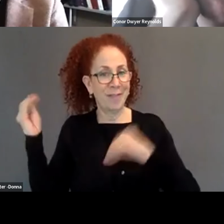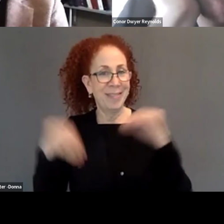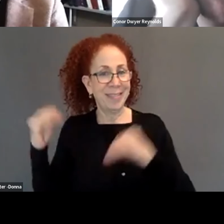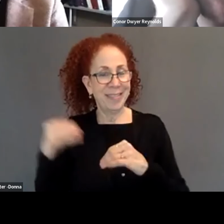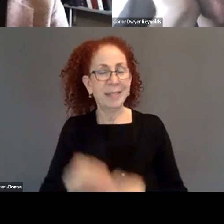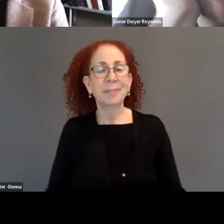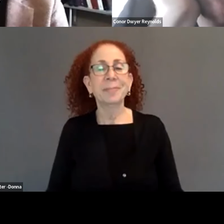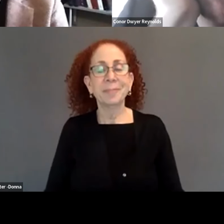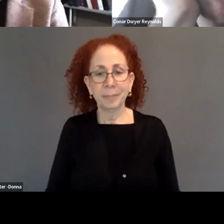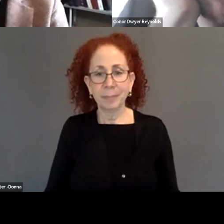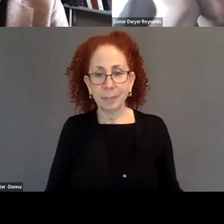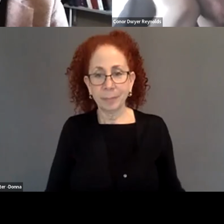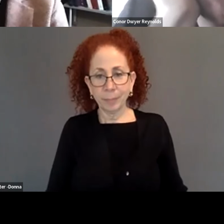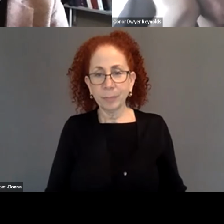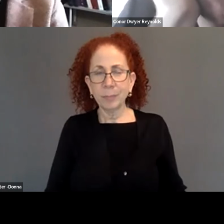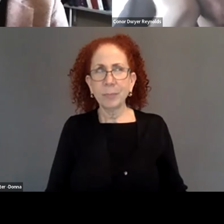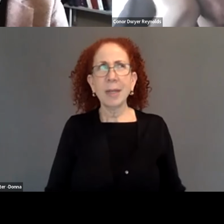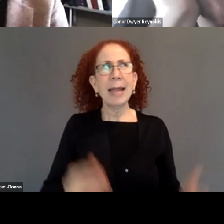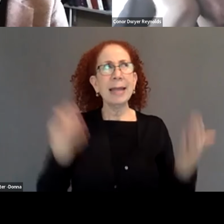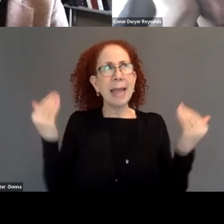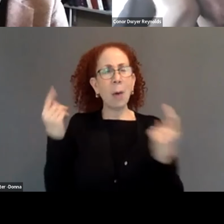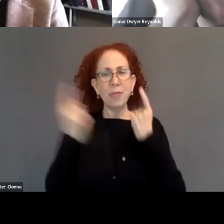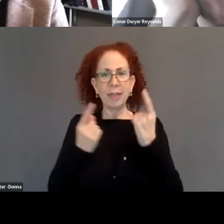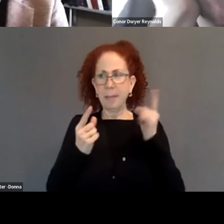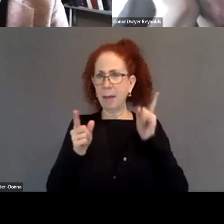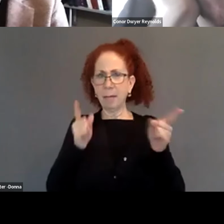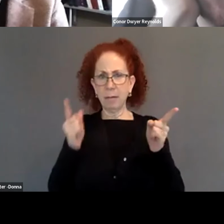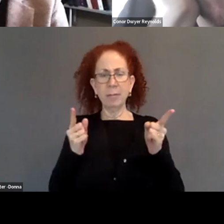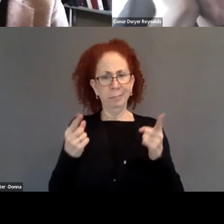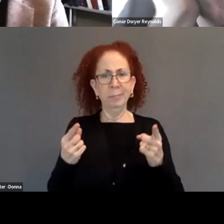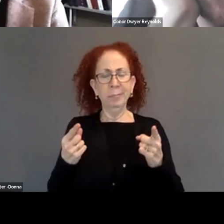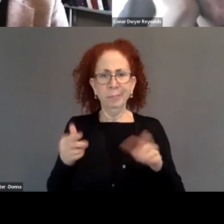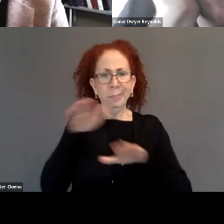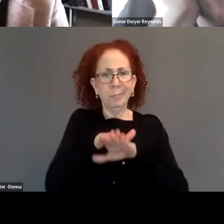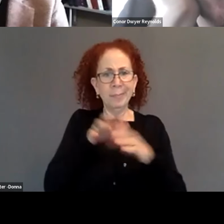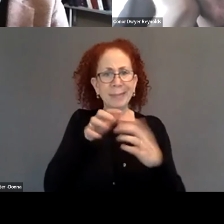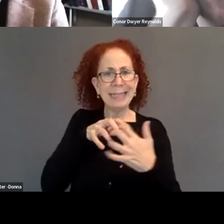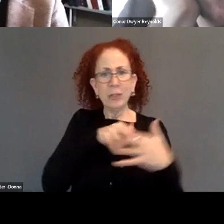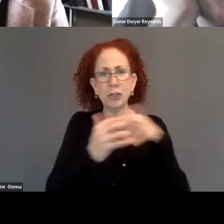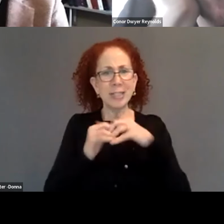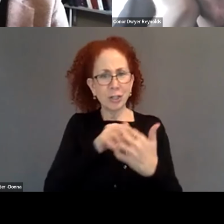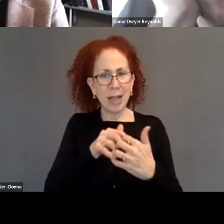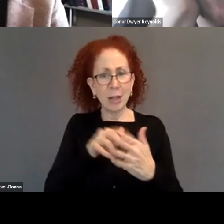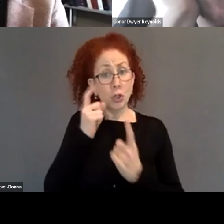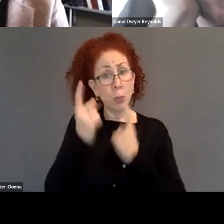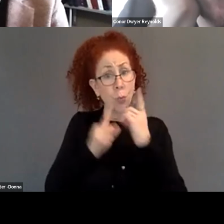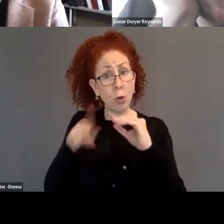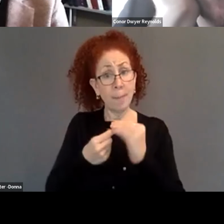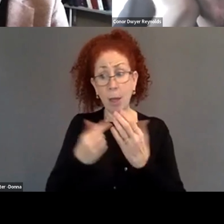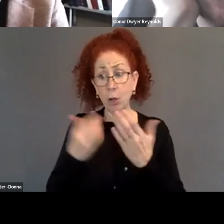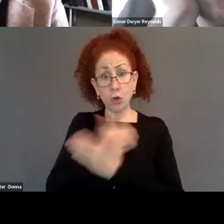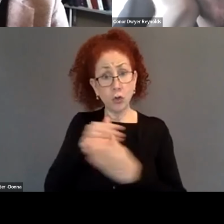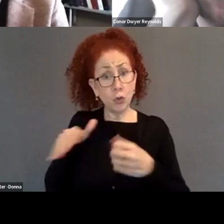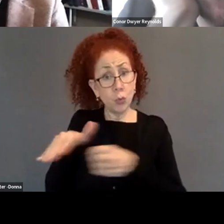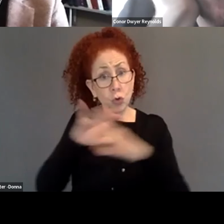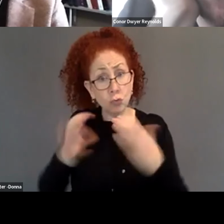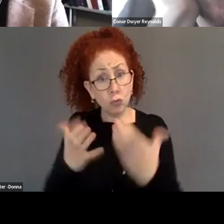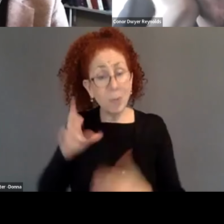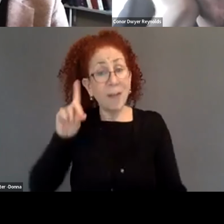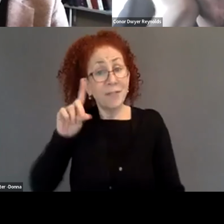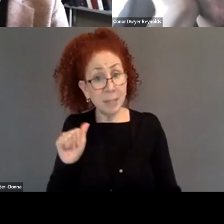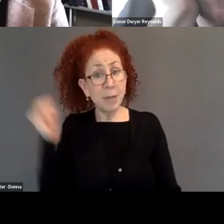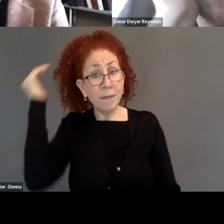so thinking about intersectionality, should we worry about a world where a new group of disability-informed experts